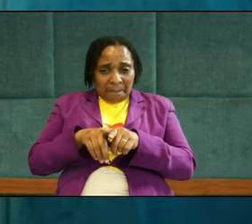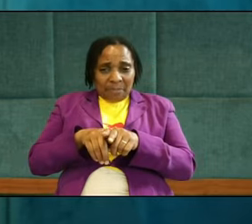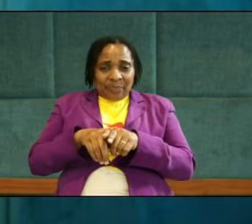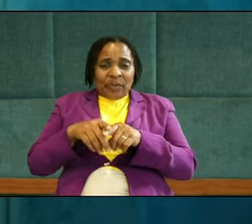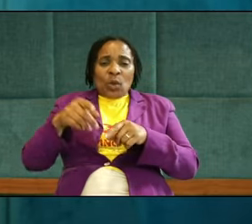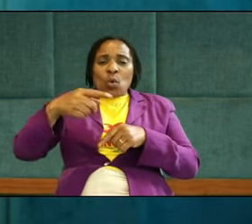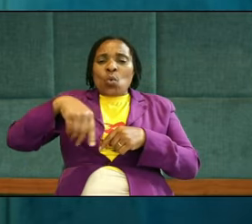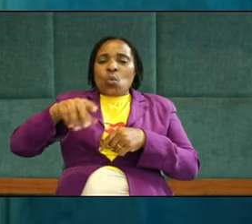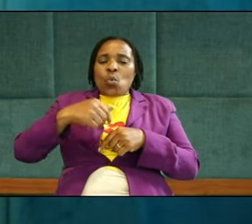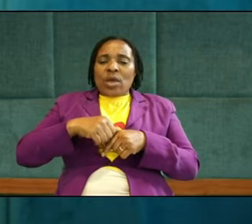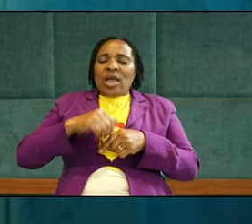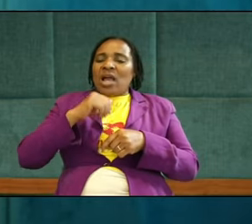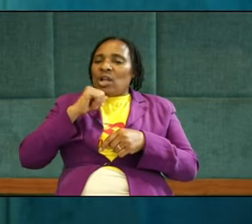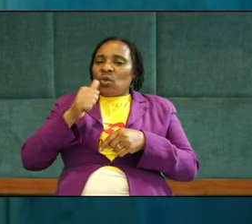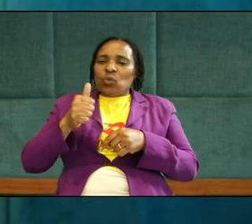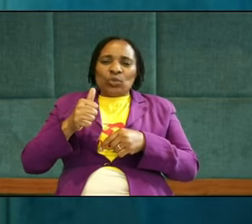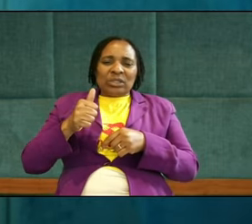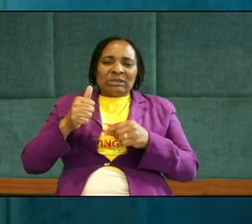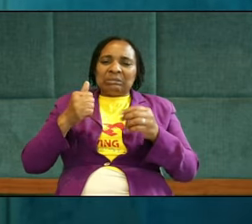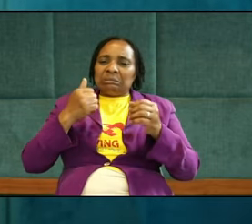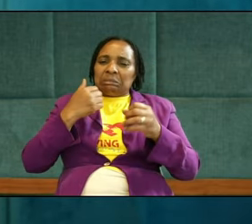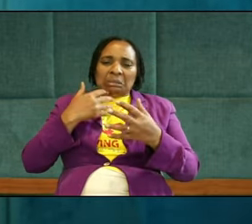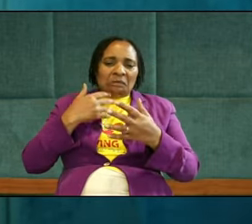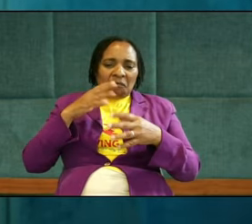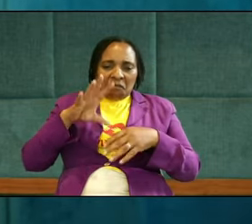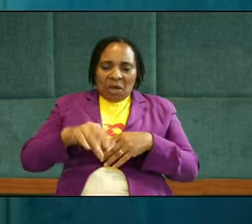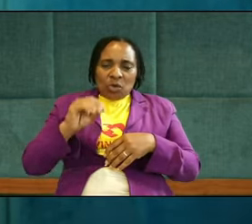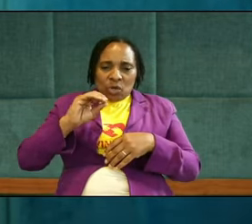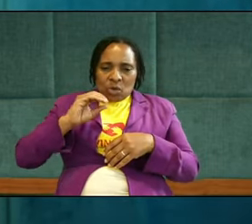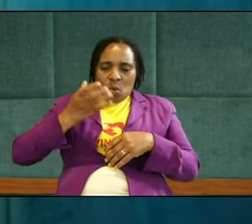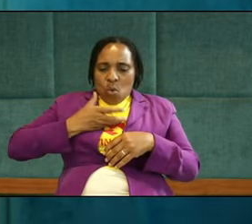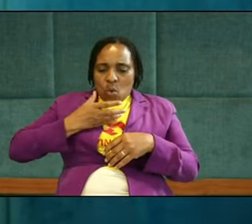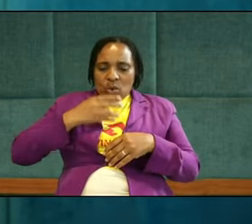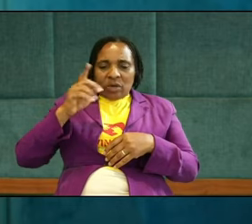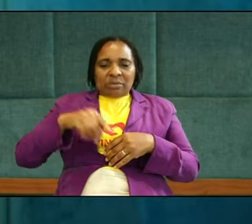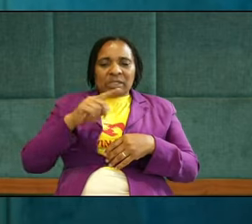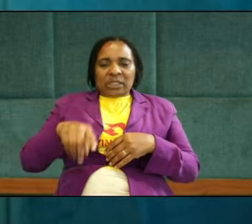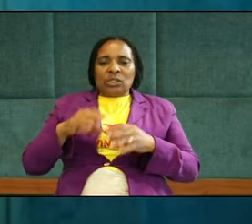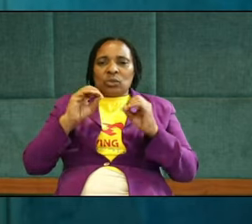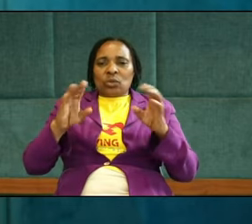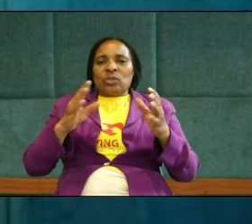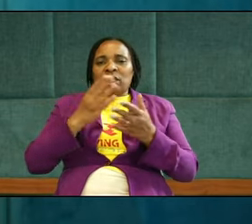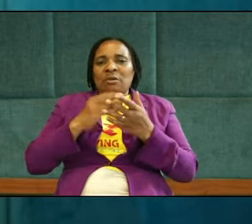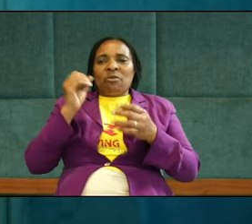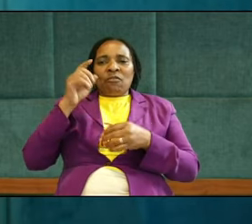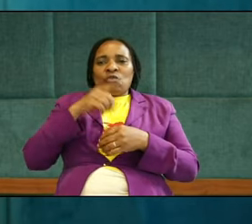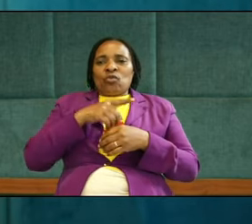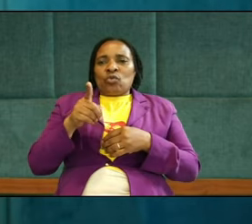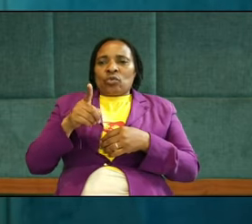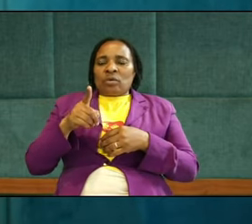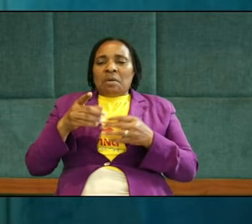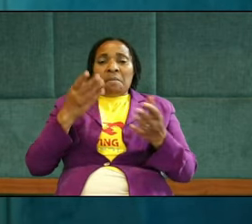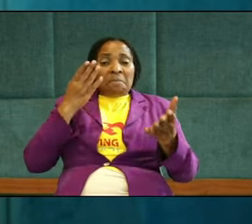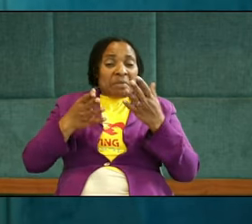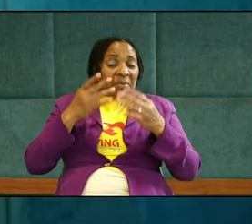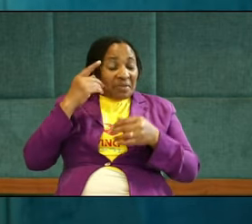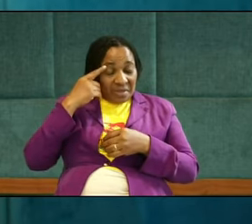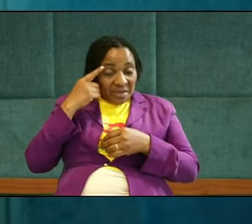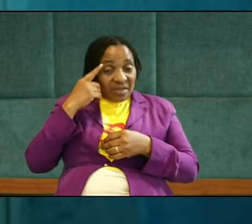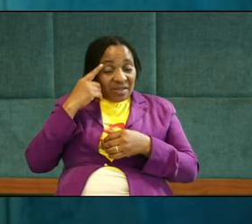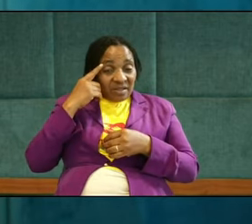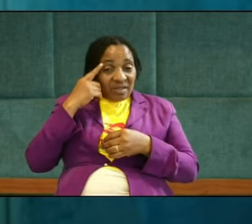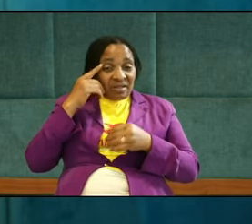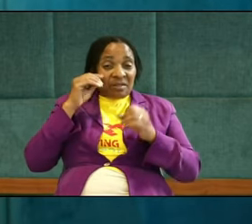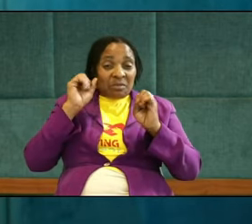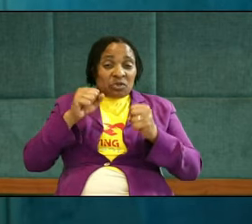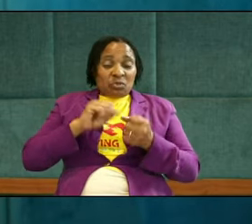We are not bound by our own mistakes. Some of you, as well as our viewers, might think that